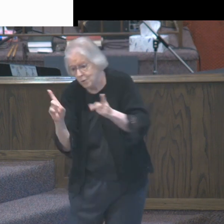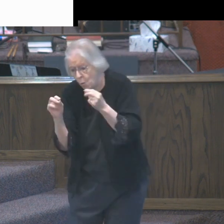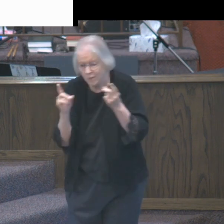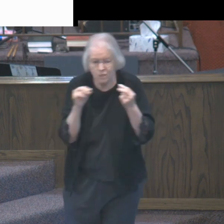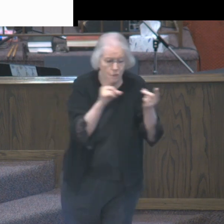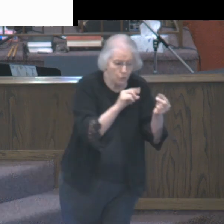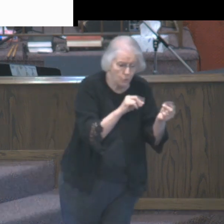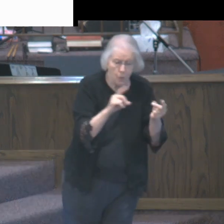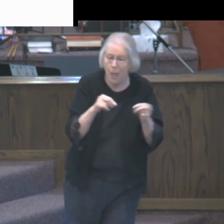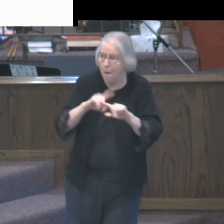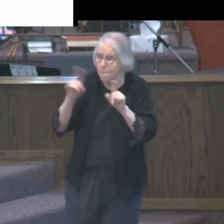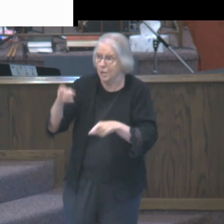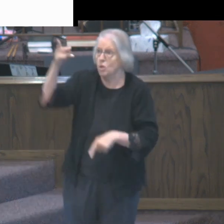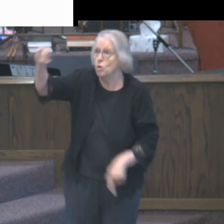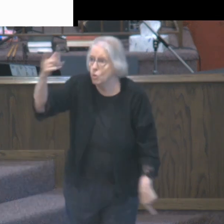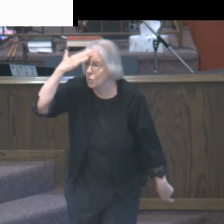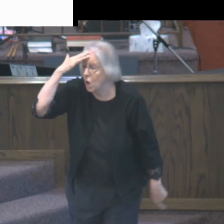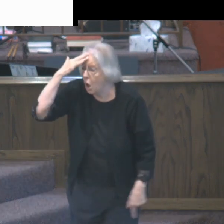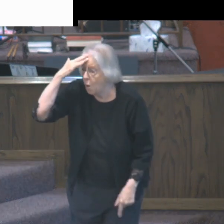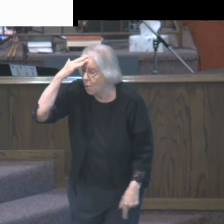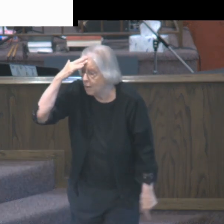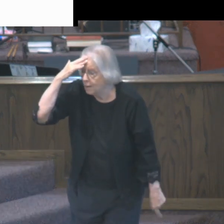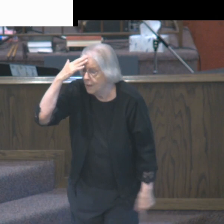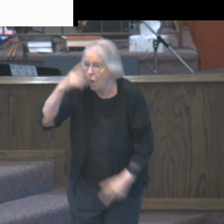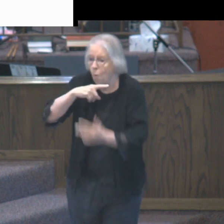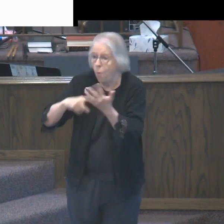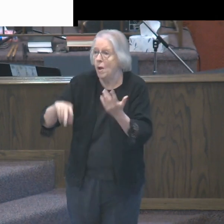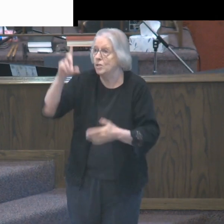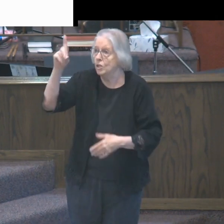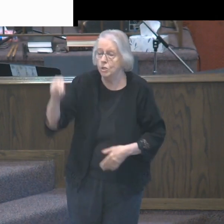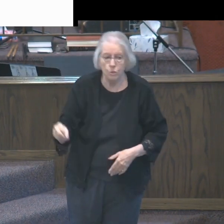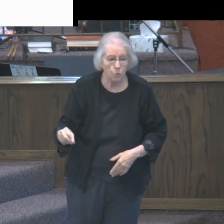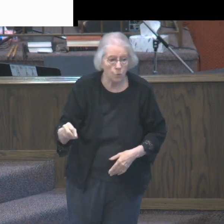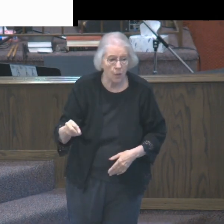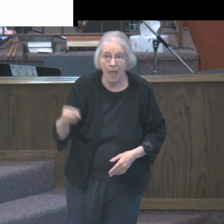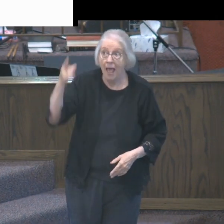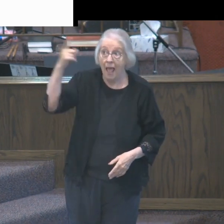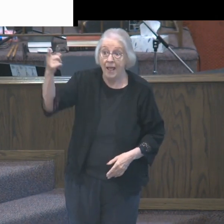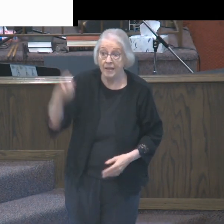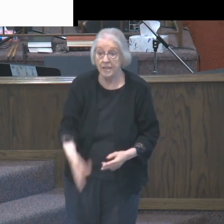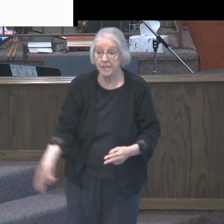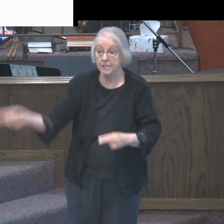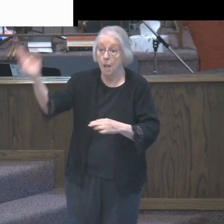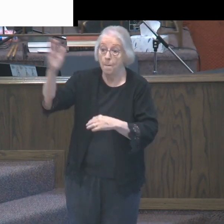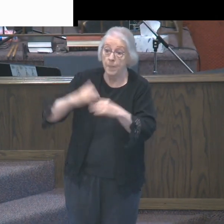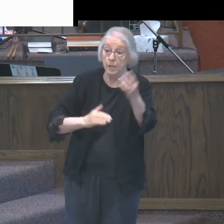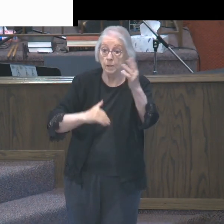And you're bringing me to maturity as a believer